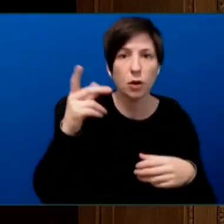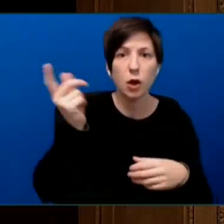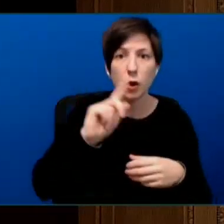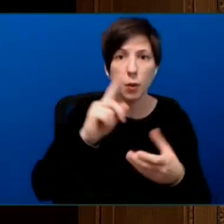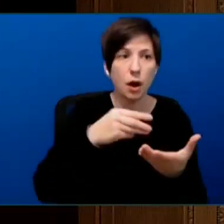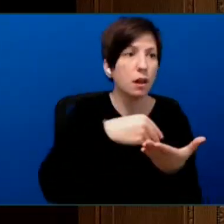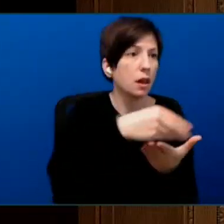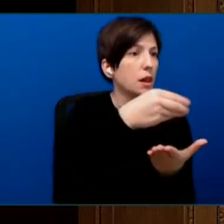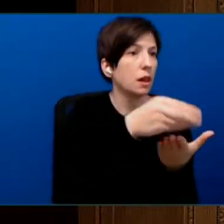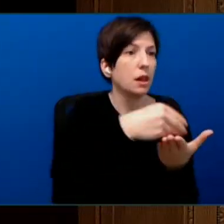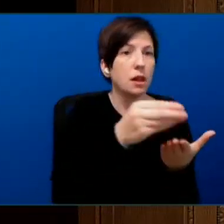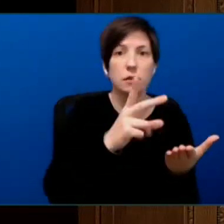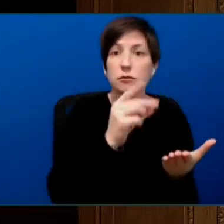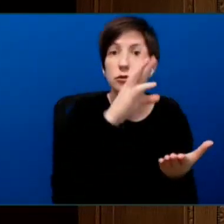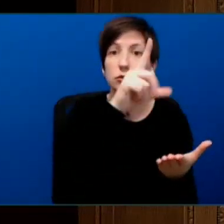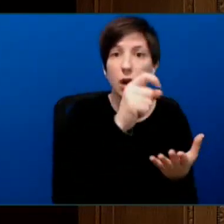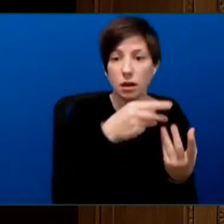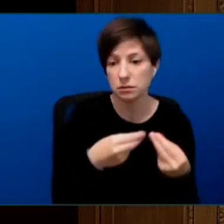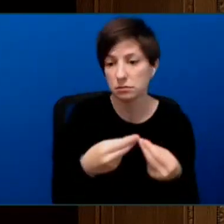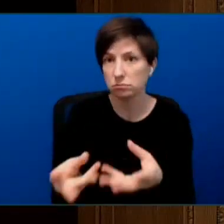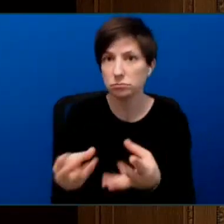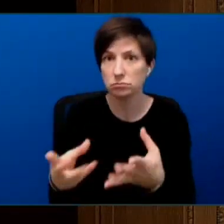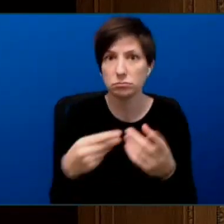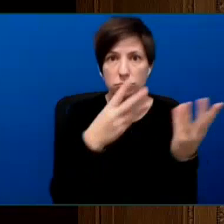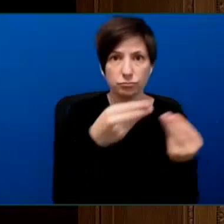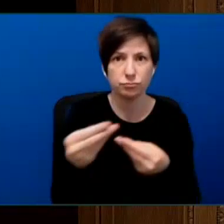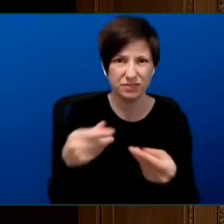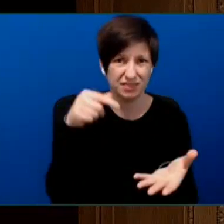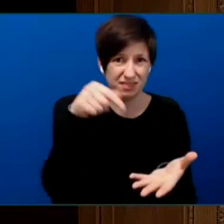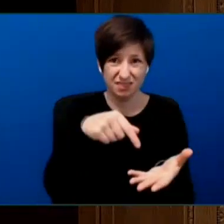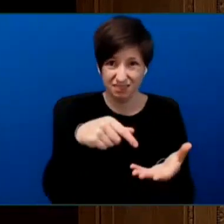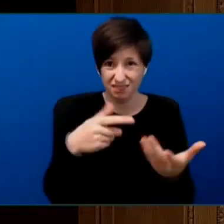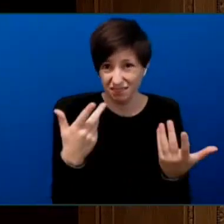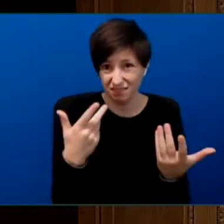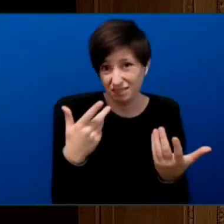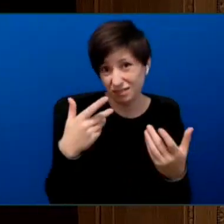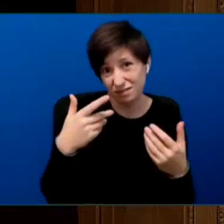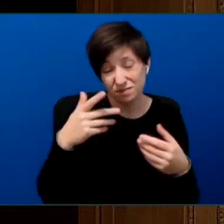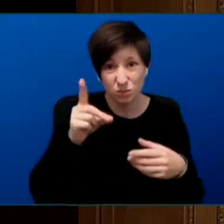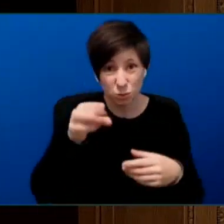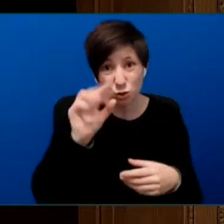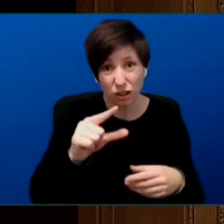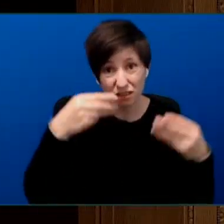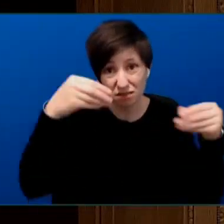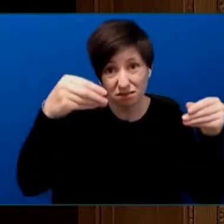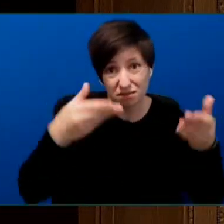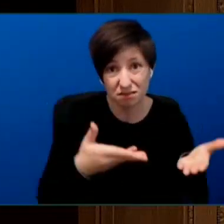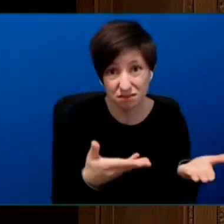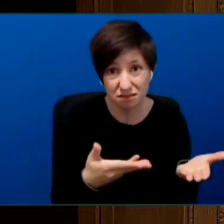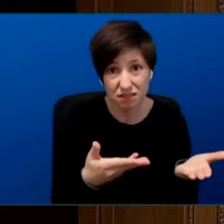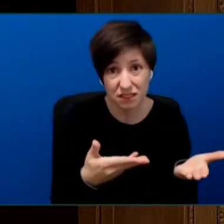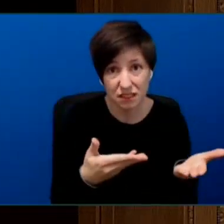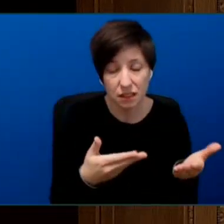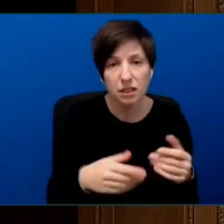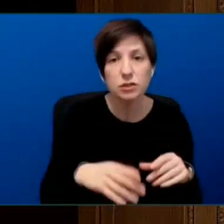activities. They could then divert other funds to